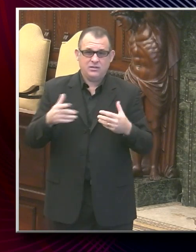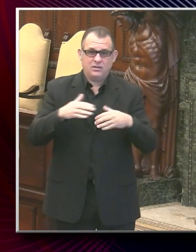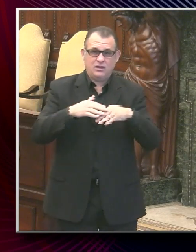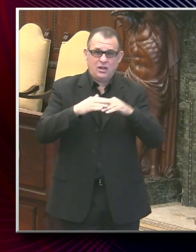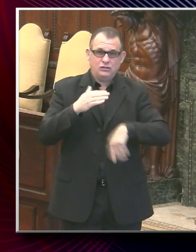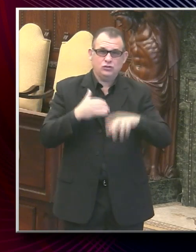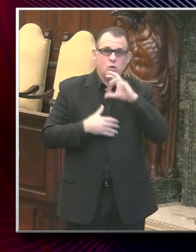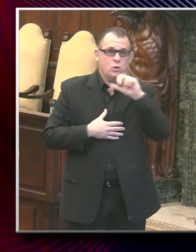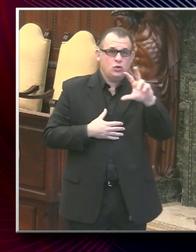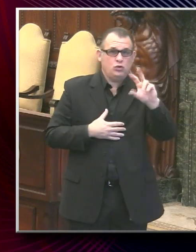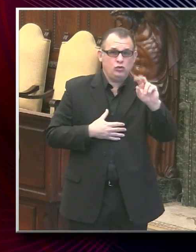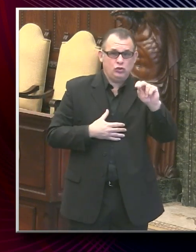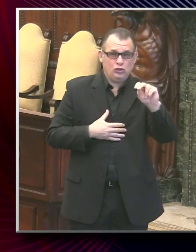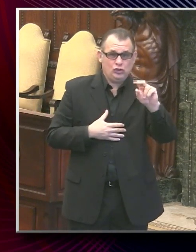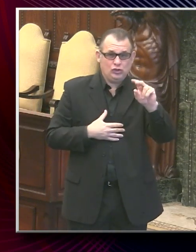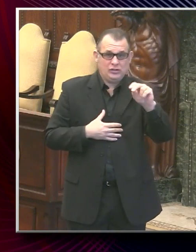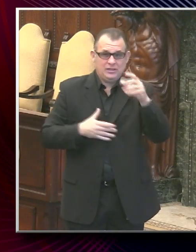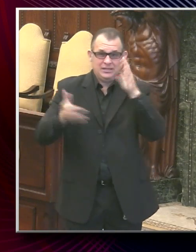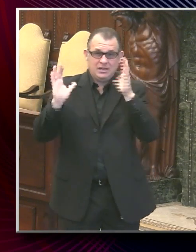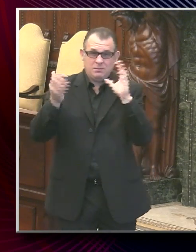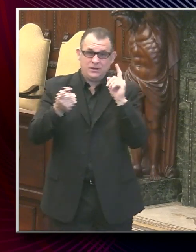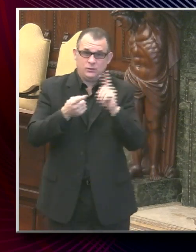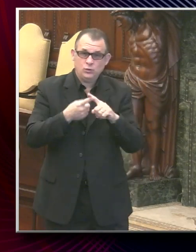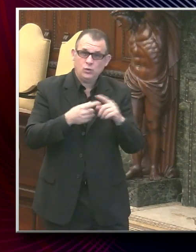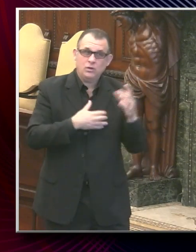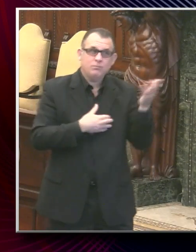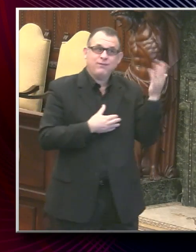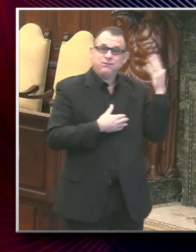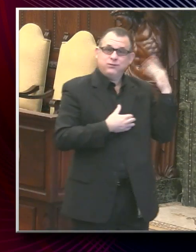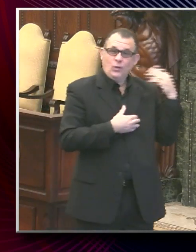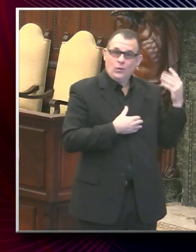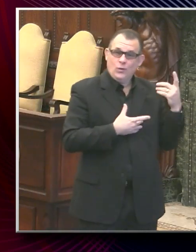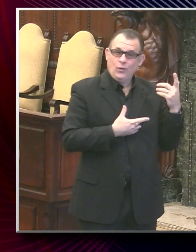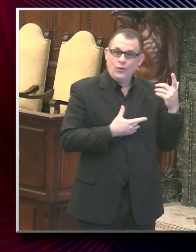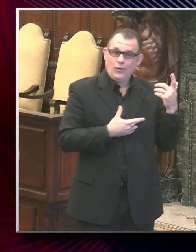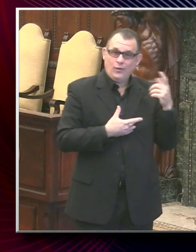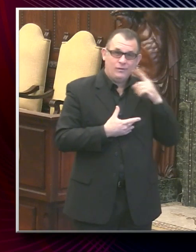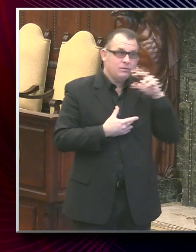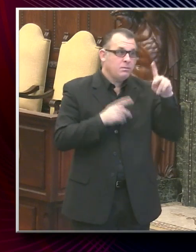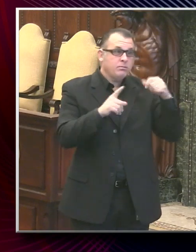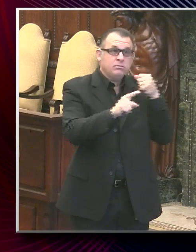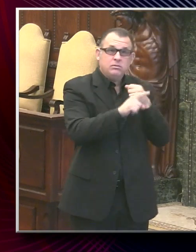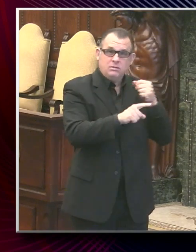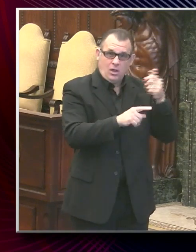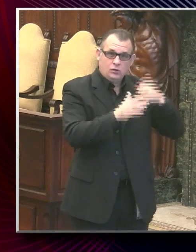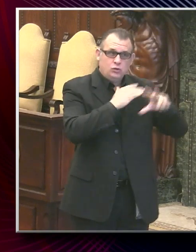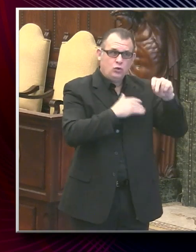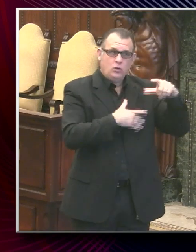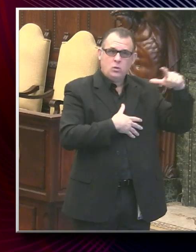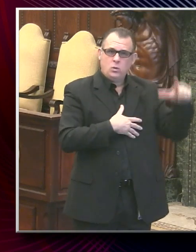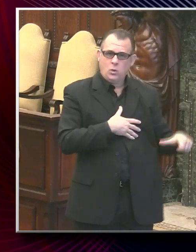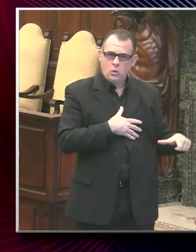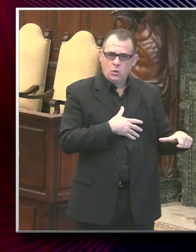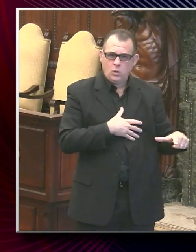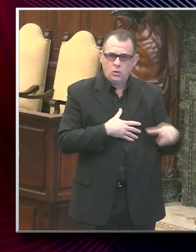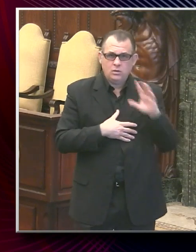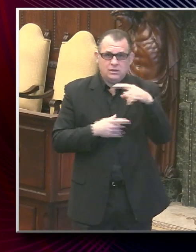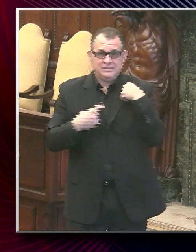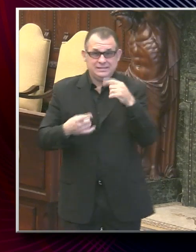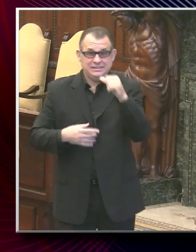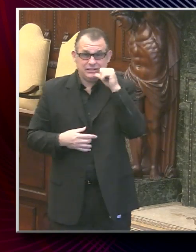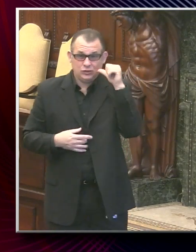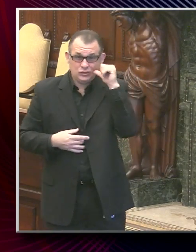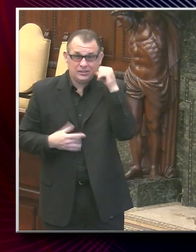30. That's compared to 20% for the epidemic as a whole. Since this time yesterday, we've identified 6 new deaths from